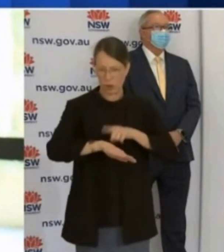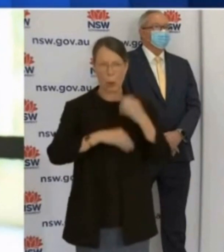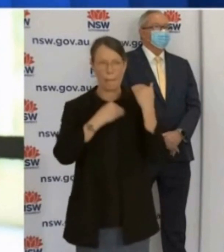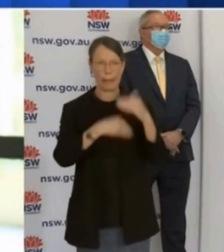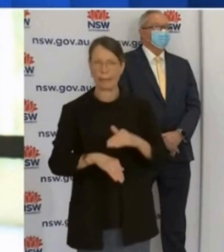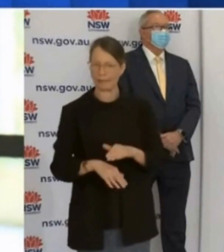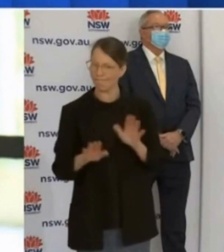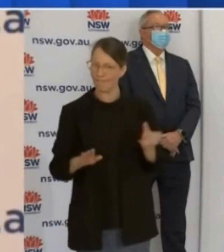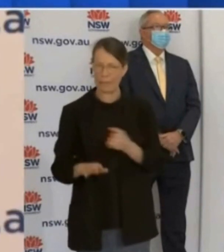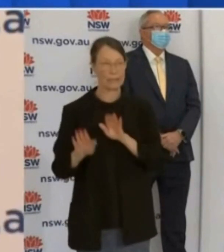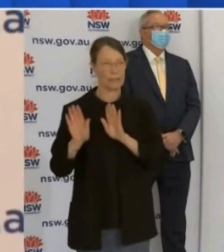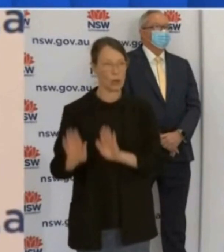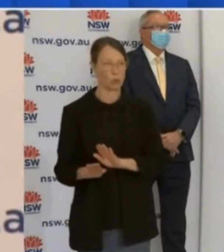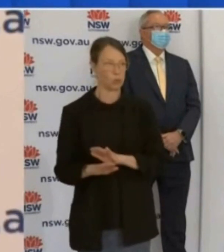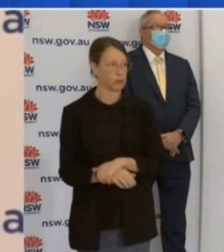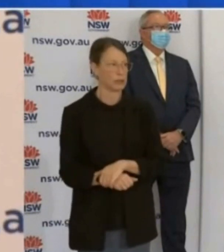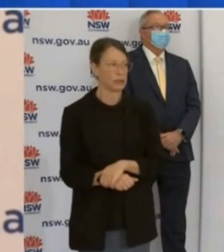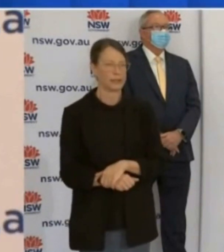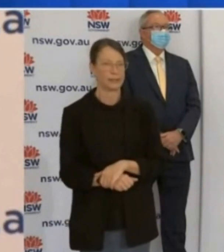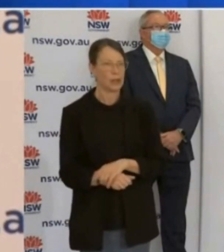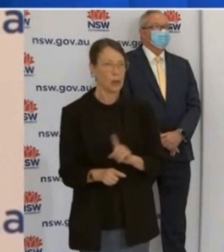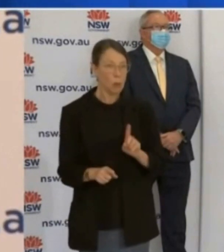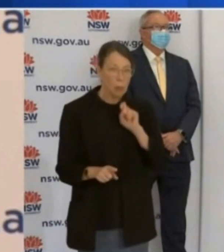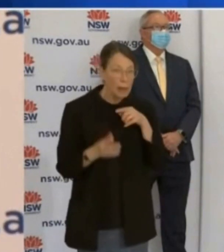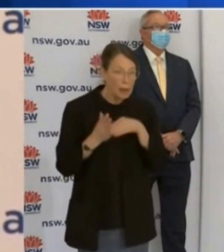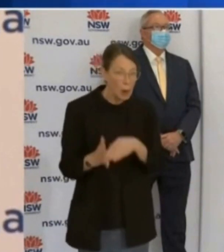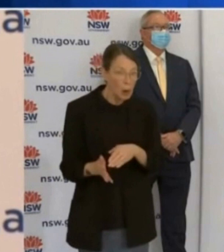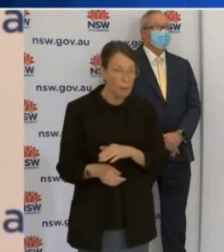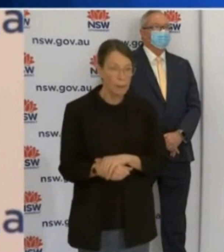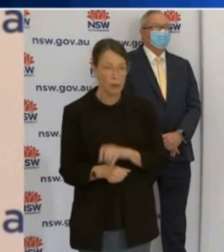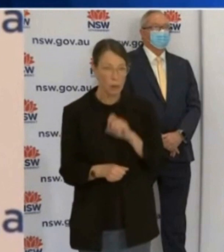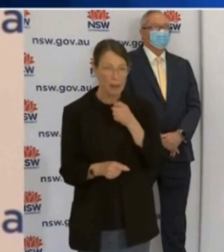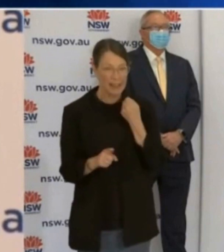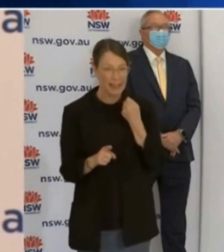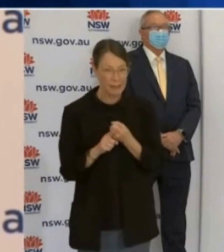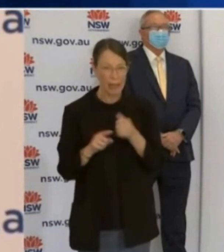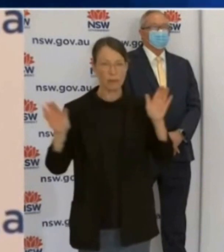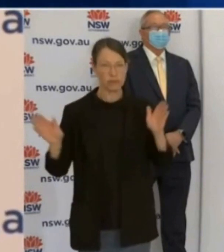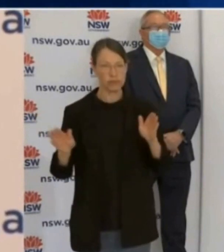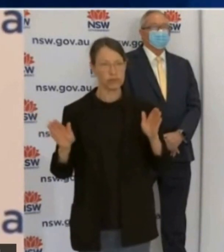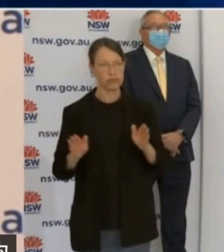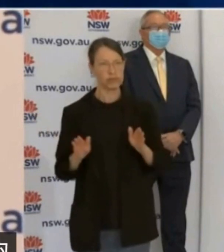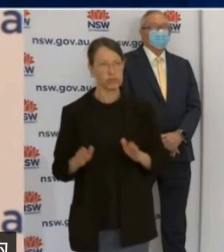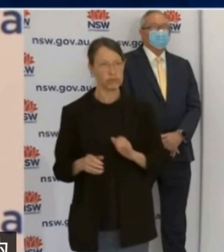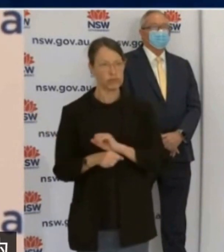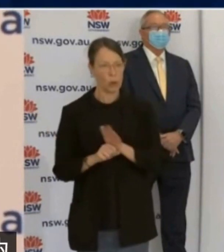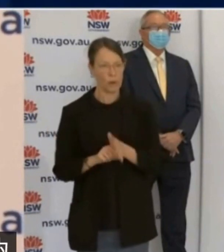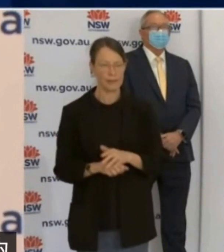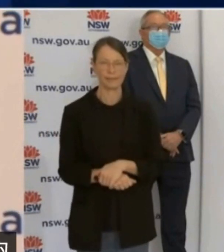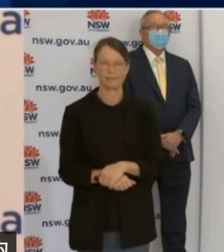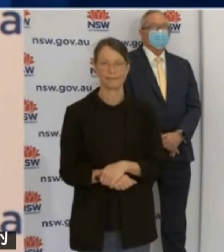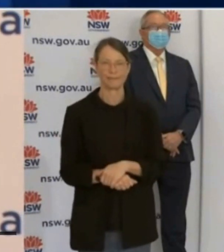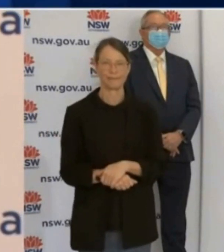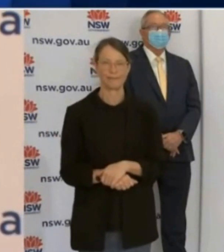curfew, by decreased mobility, have a significant or even a marginal impact on the spread of cases? Look, I think the evidence about